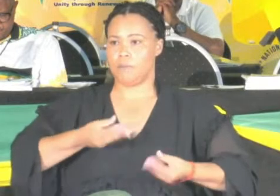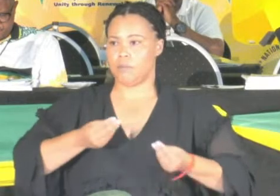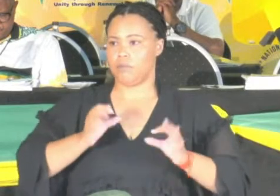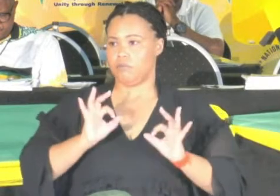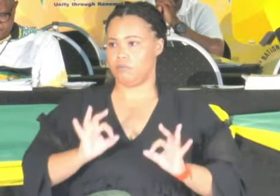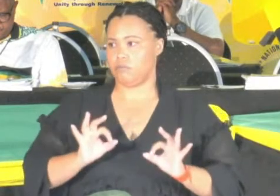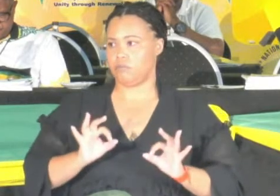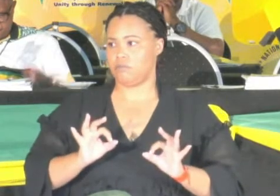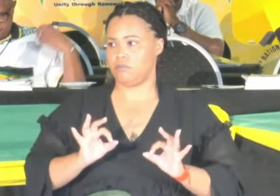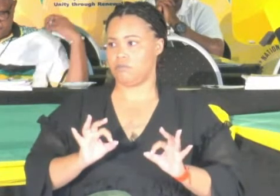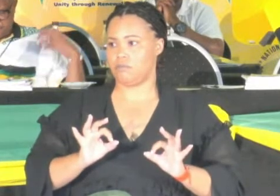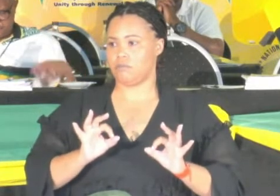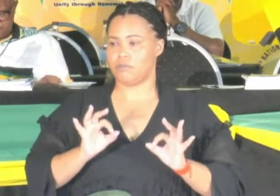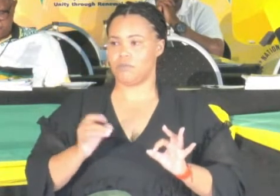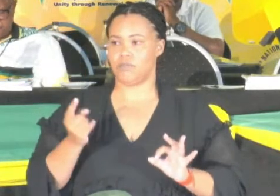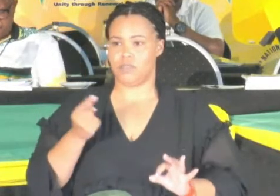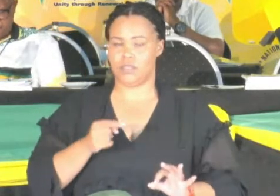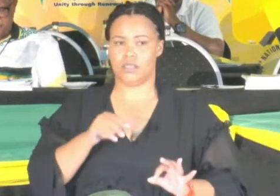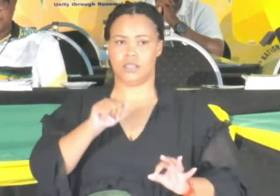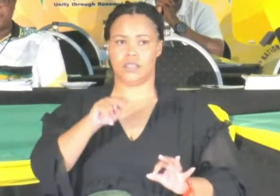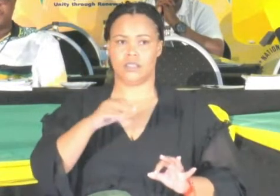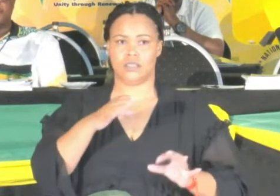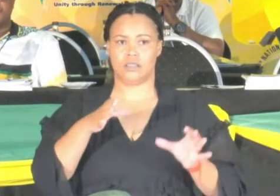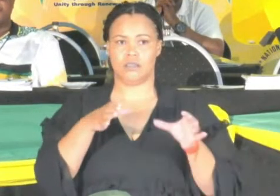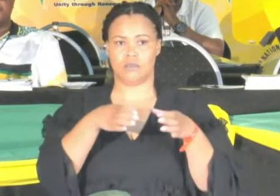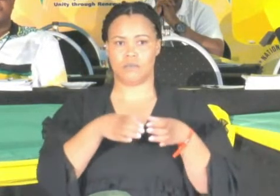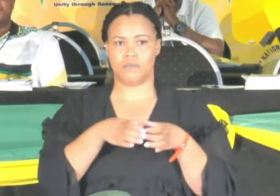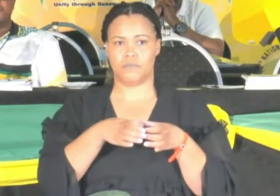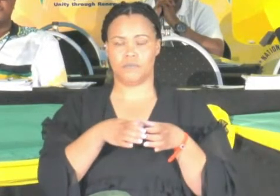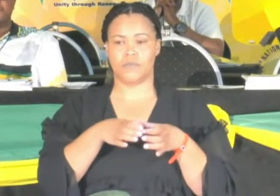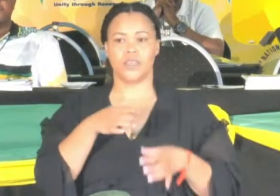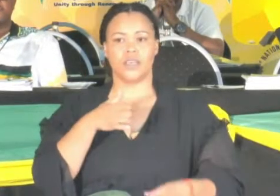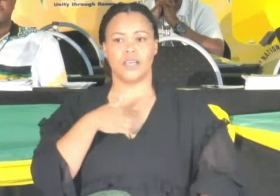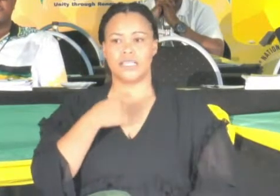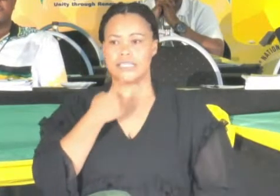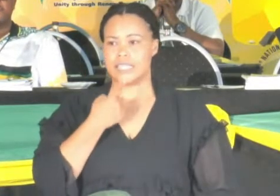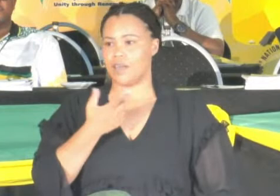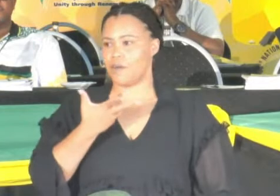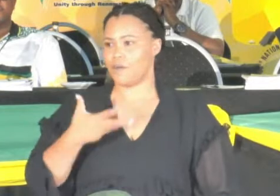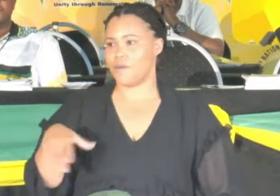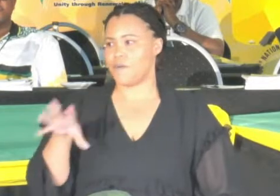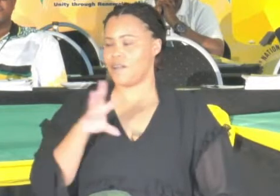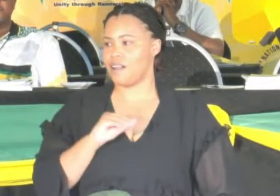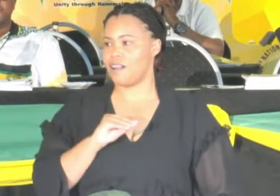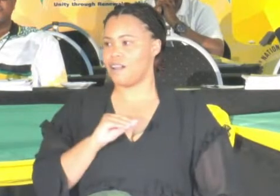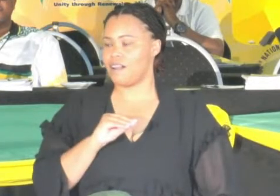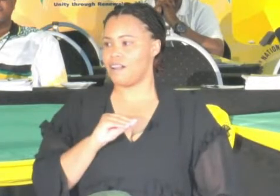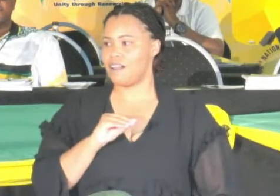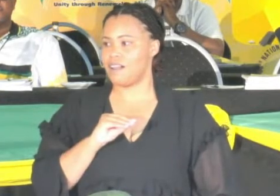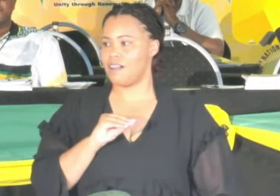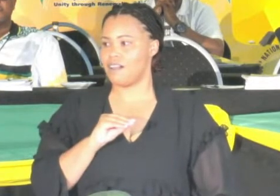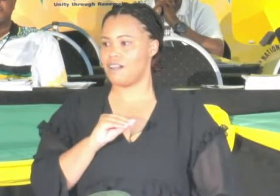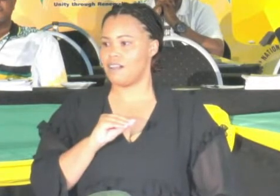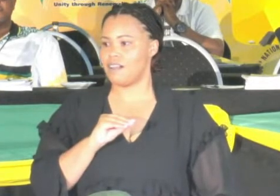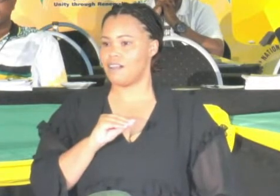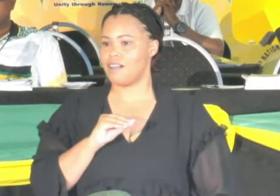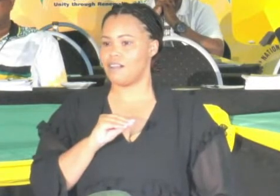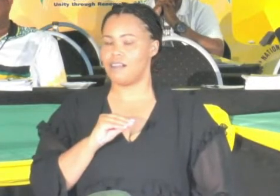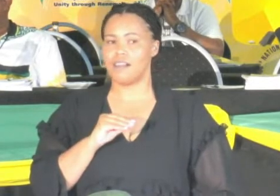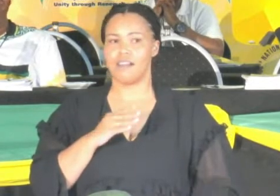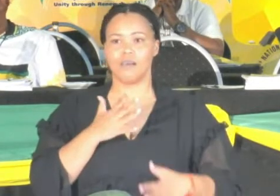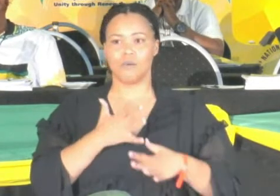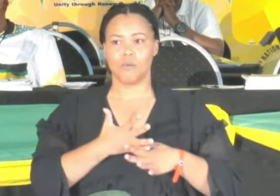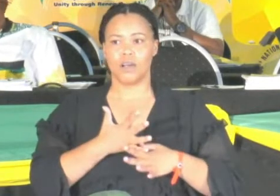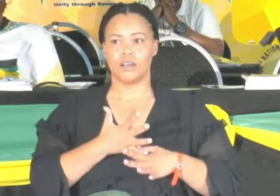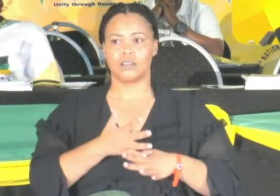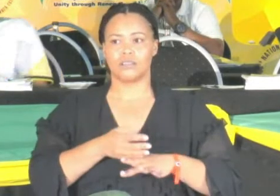the glorious movement that we belong to. So I wish us all great work as